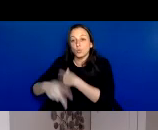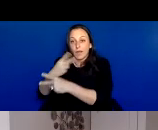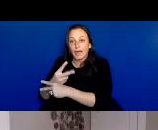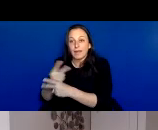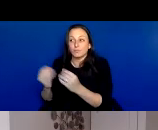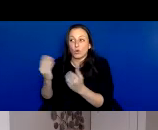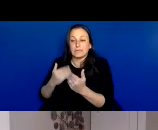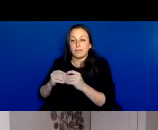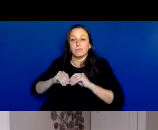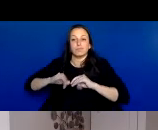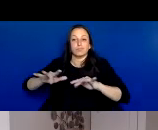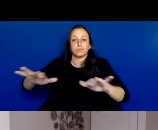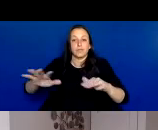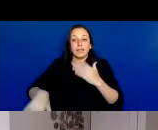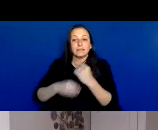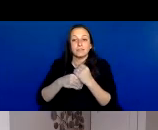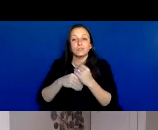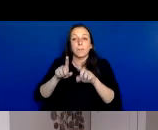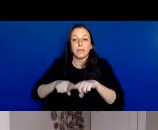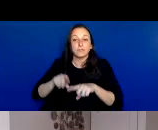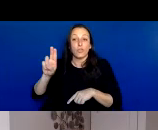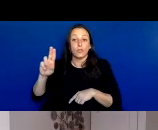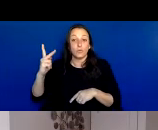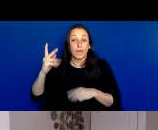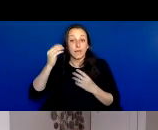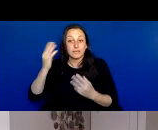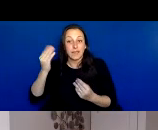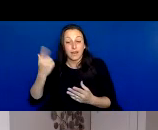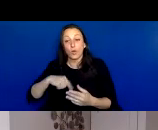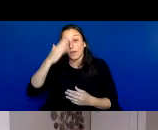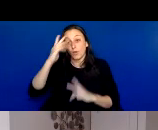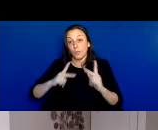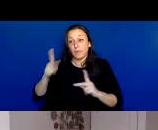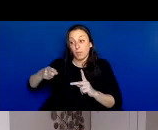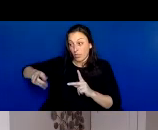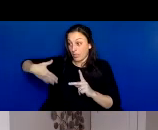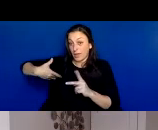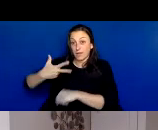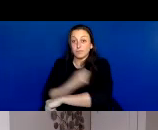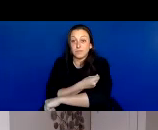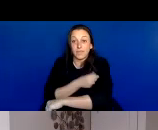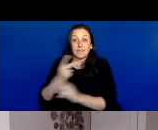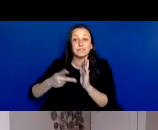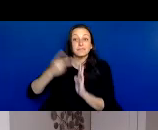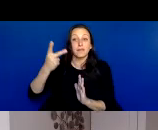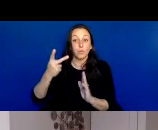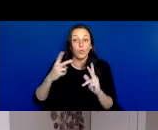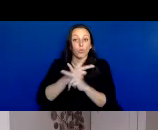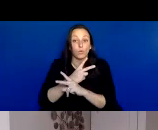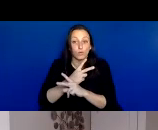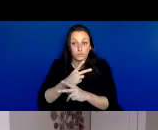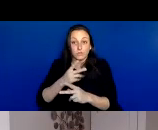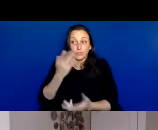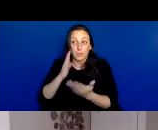transmissible. In addition, based on that UK data, we know that unvaccinated individuals are probably twice as likely to be hospitalized